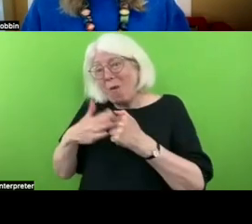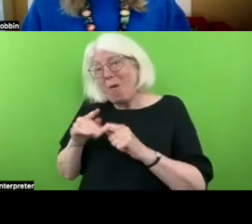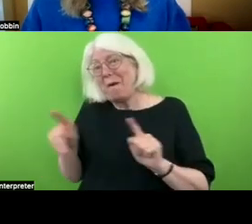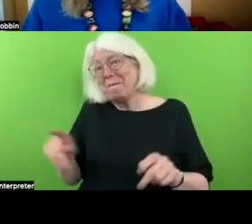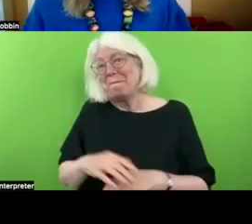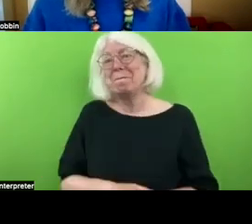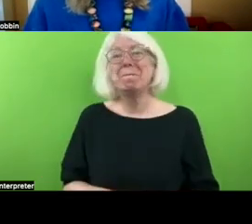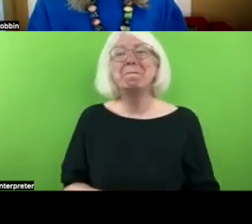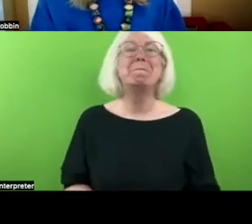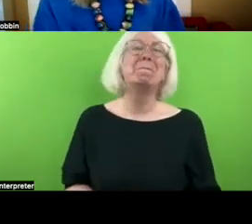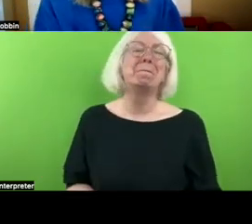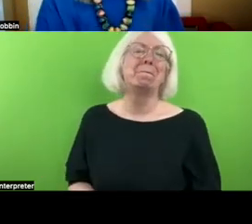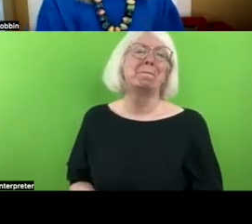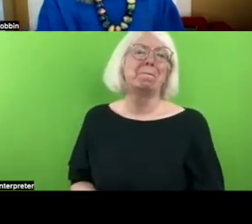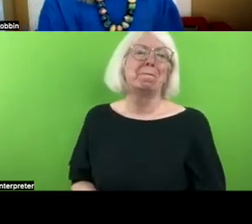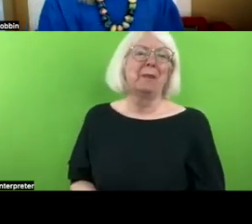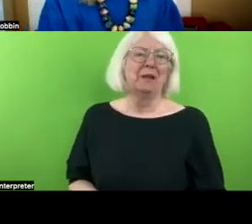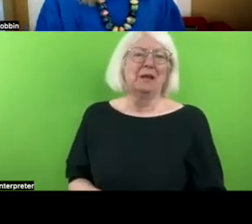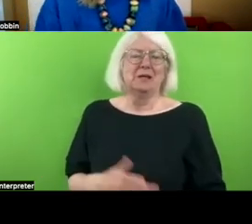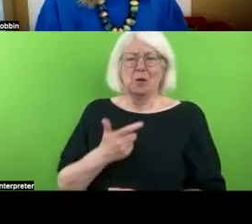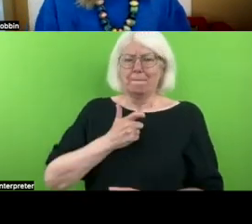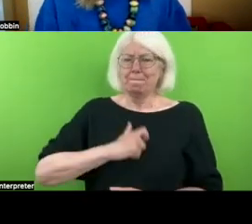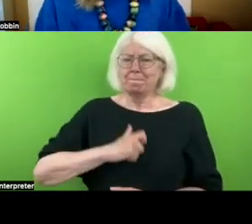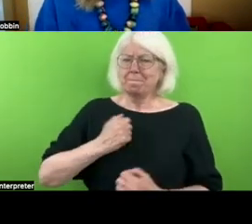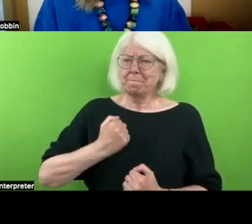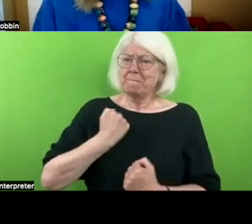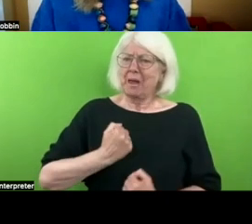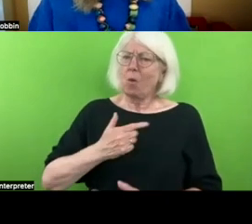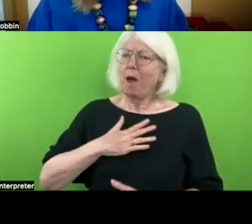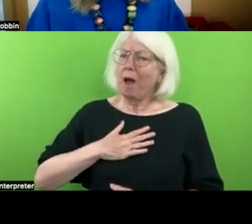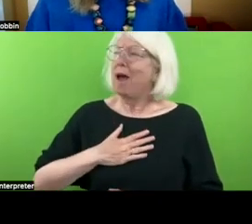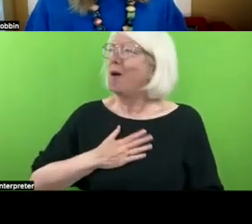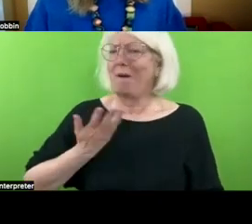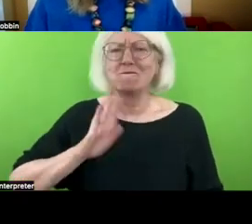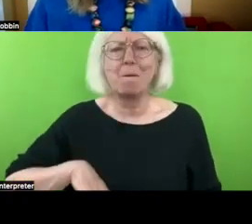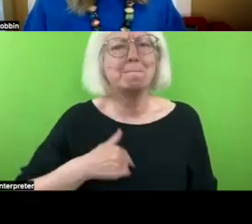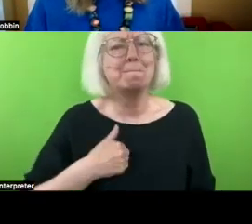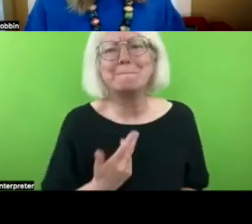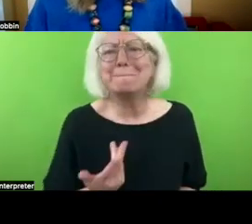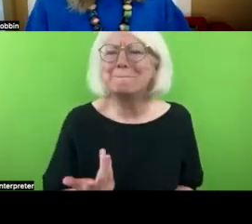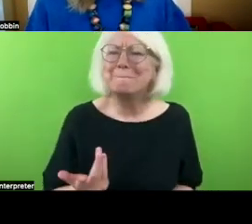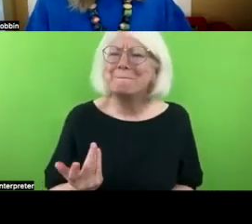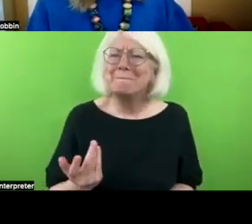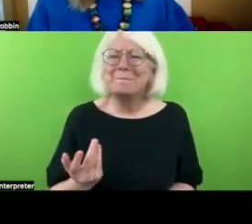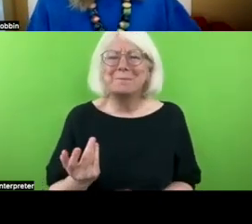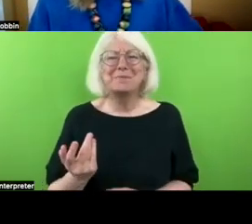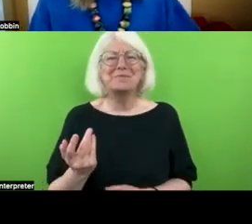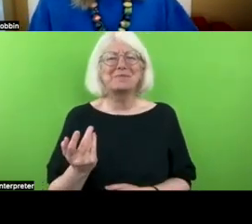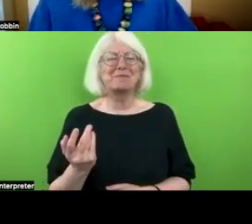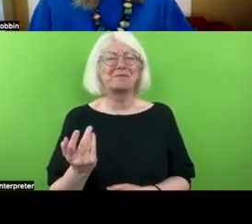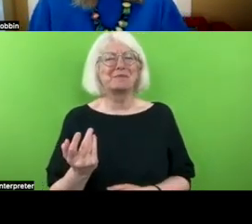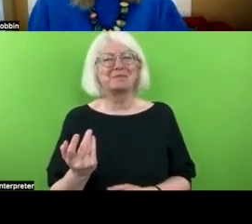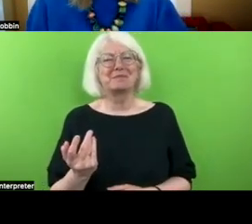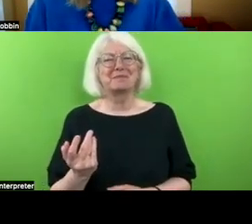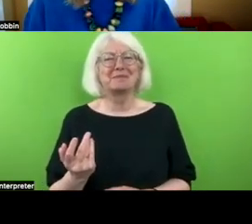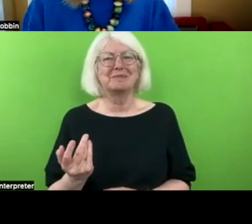Let's move on. So sources of personal power, and here we talked about. I think I